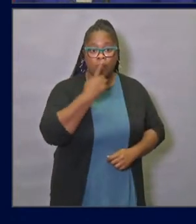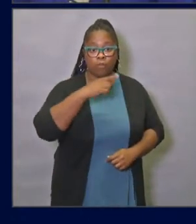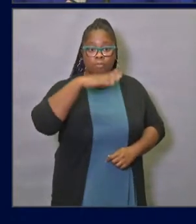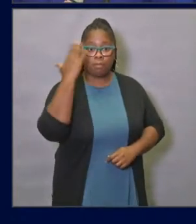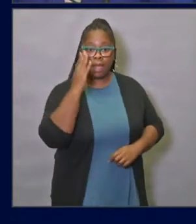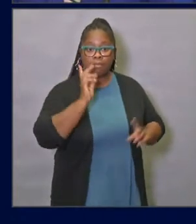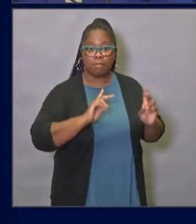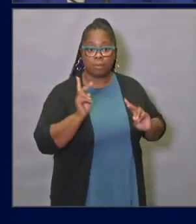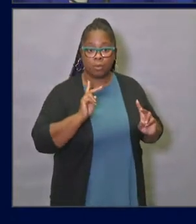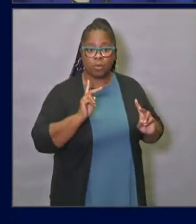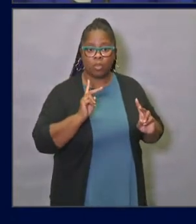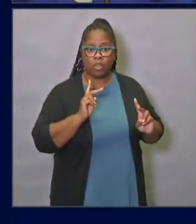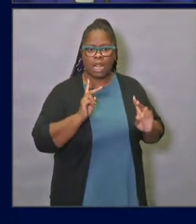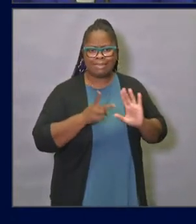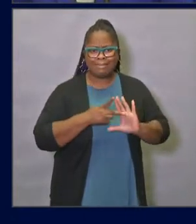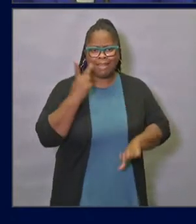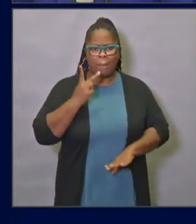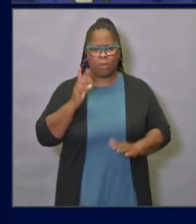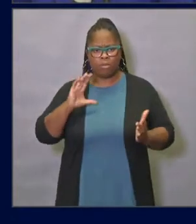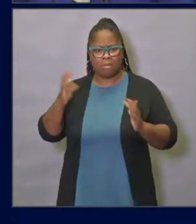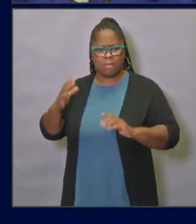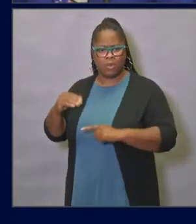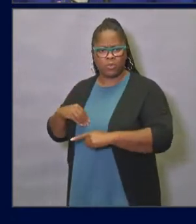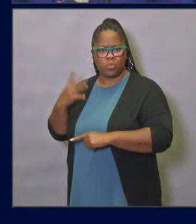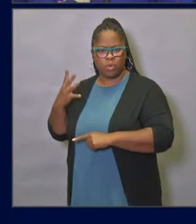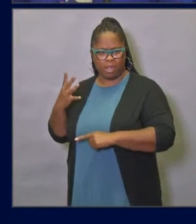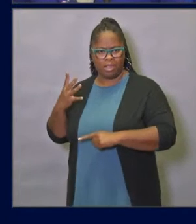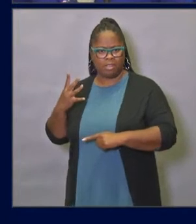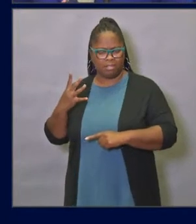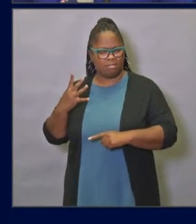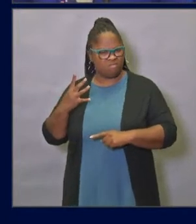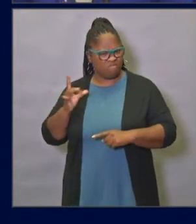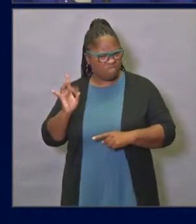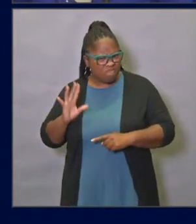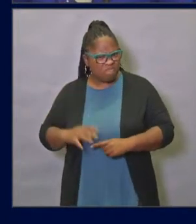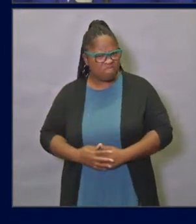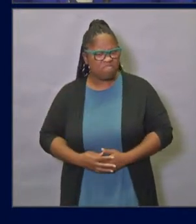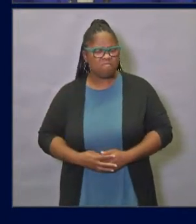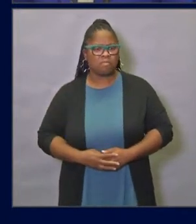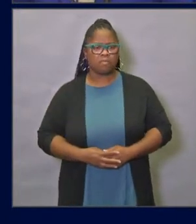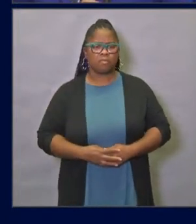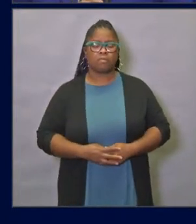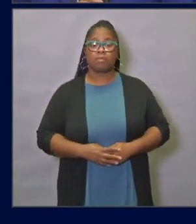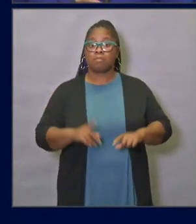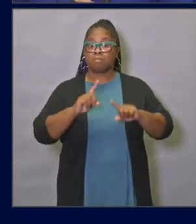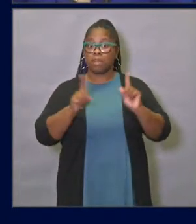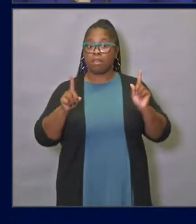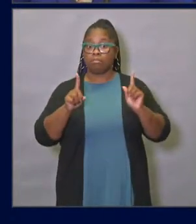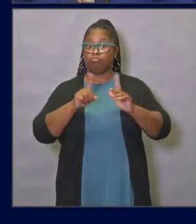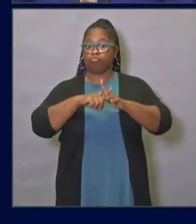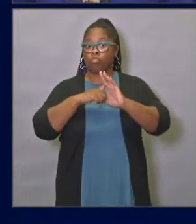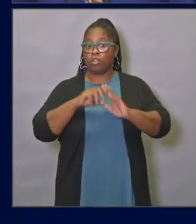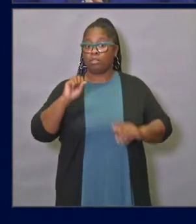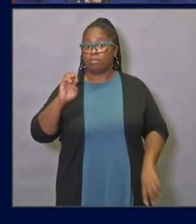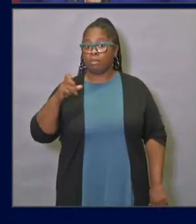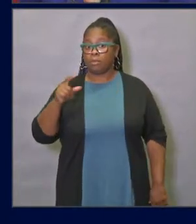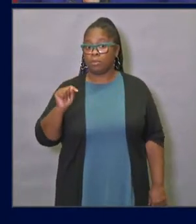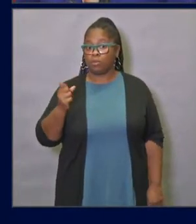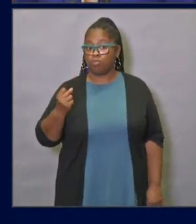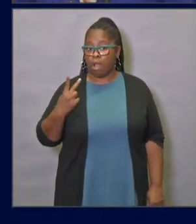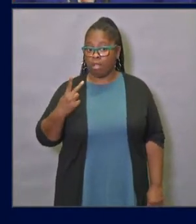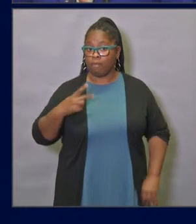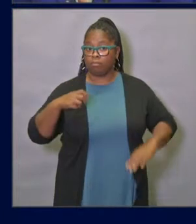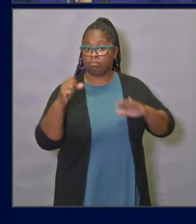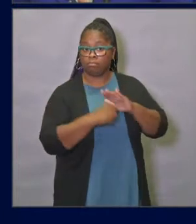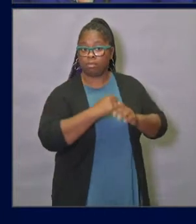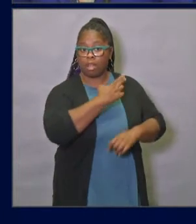among Black residents was double that when compared to white residents. But as of September 12th,